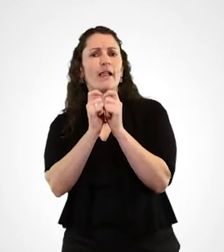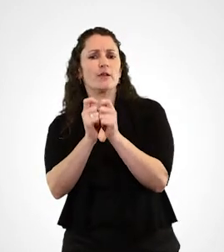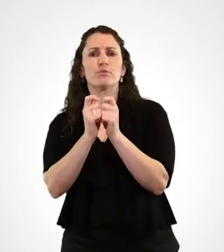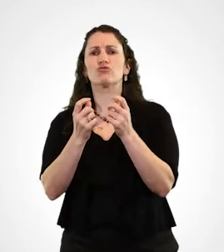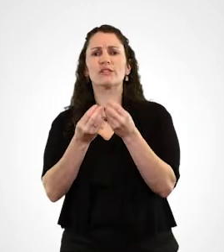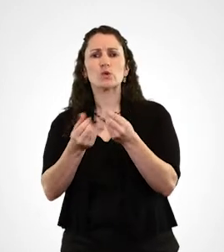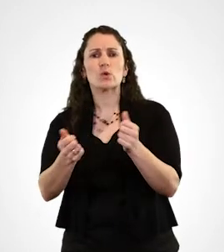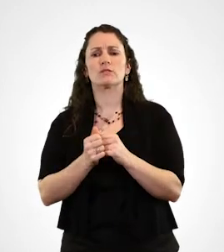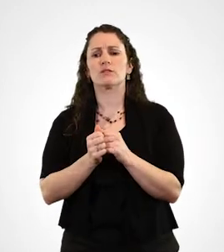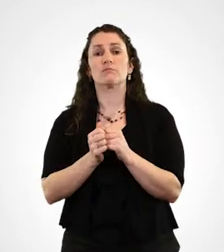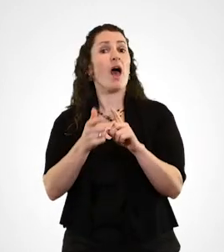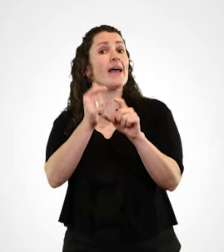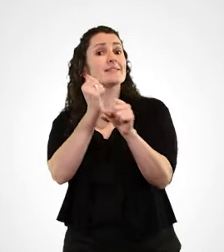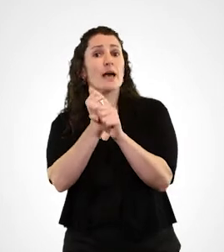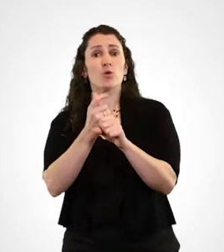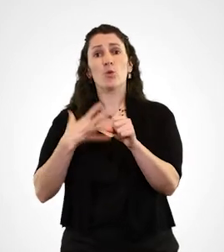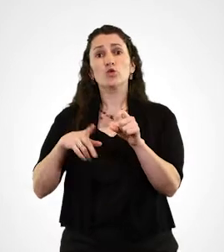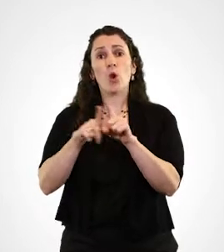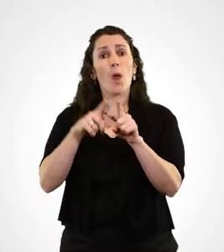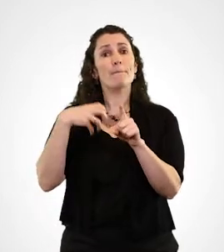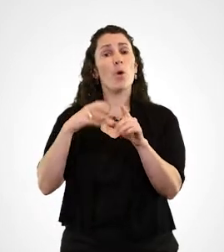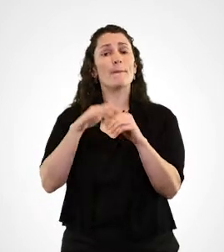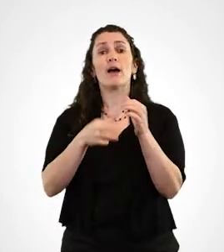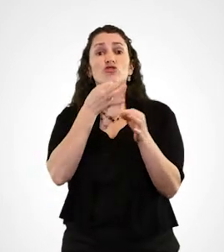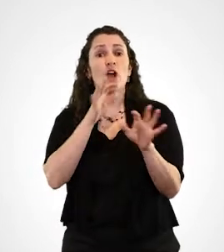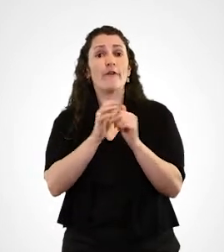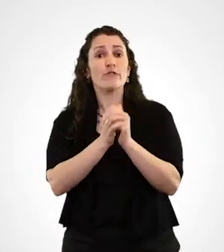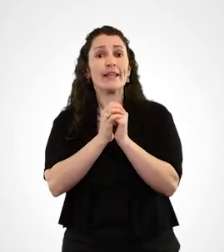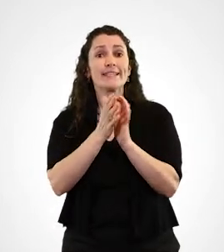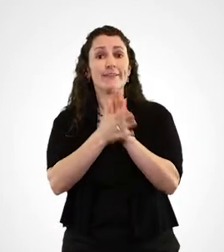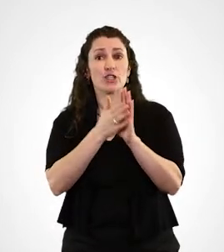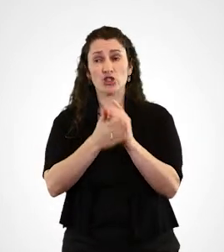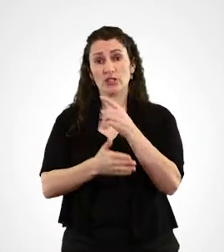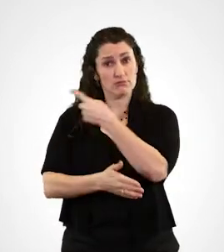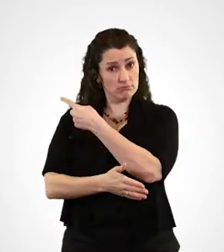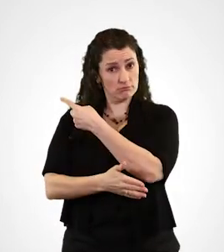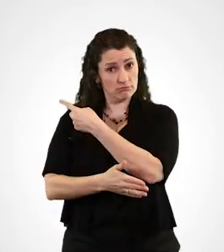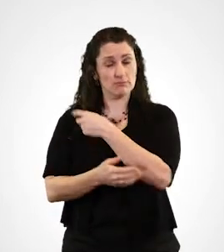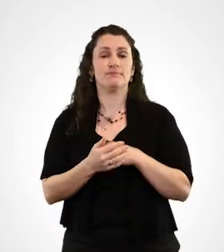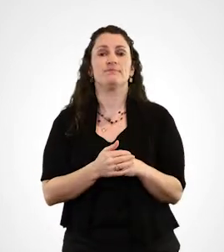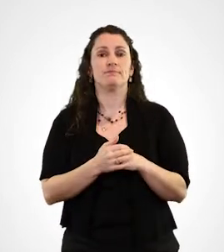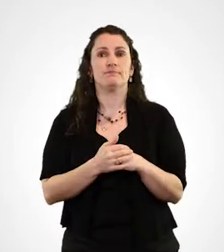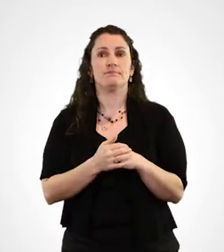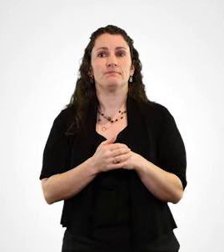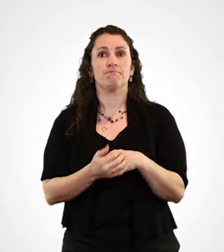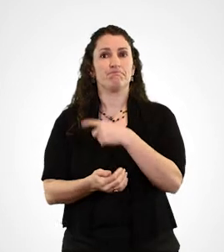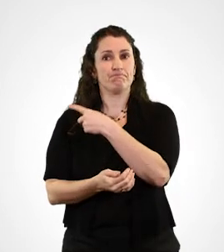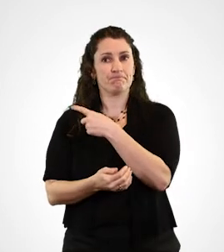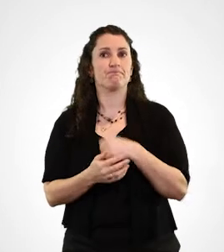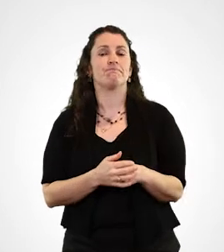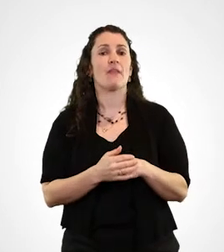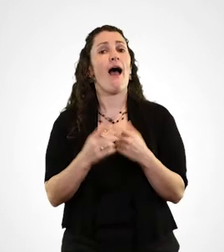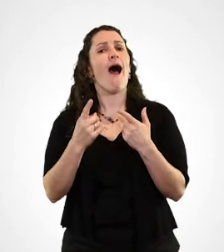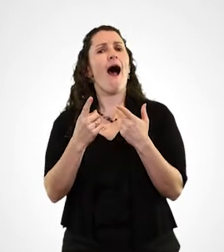you're looking for child-friendly definitions to create your own units, there are some websites there that you can use. And